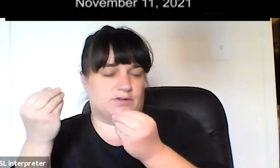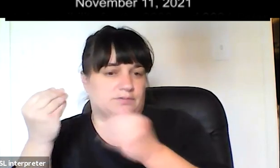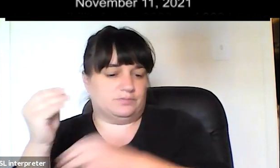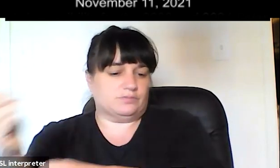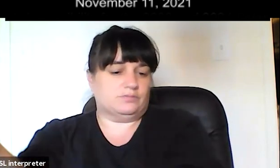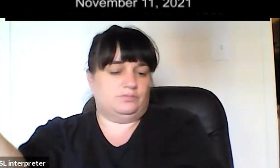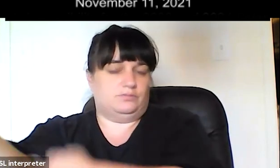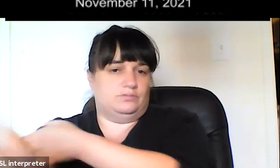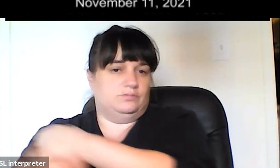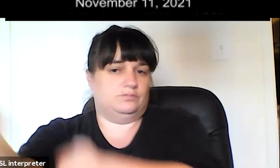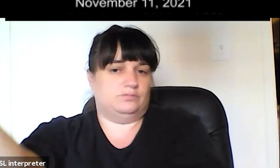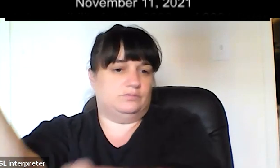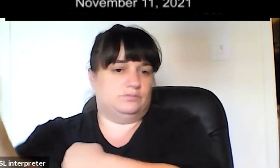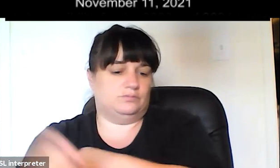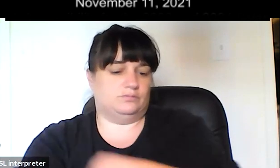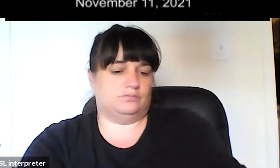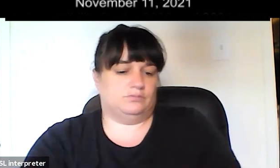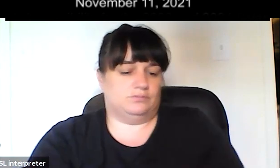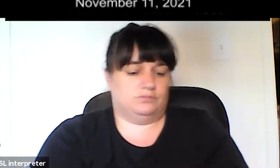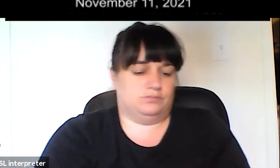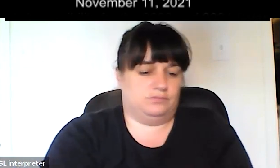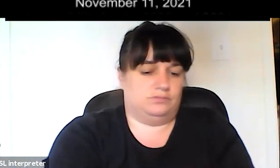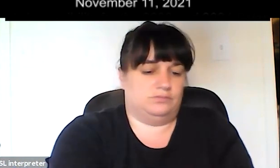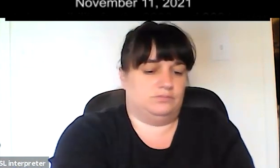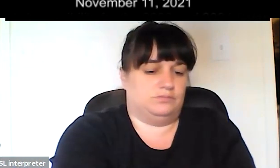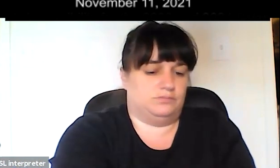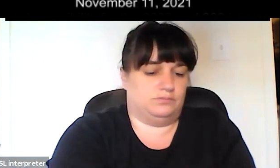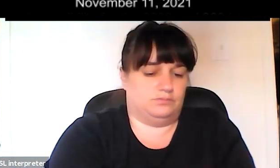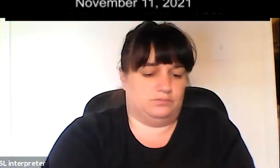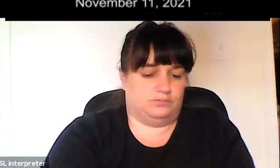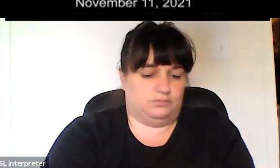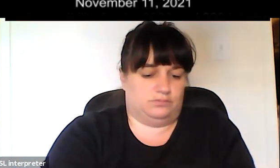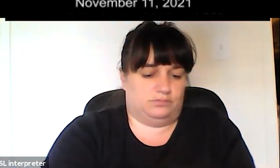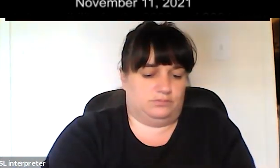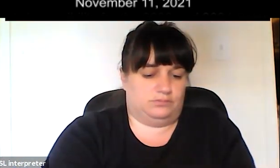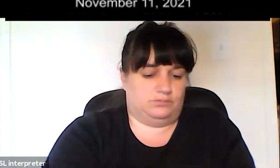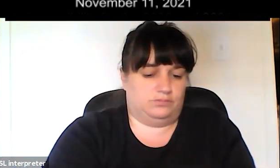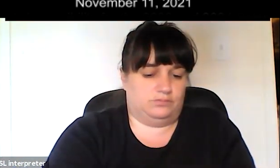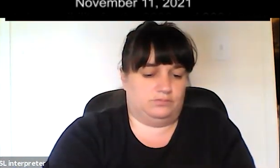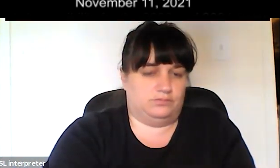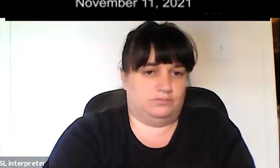little mini symphony of our good friend, the Whirlpool Galaxy, sounds like.